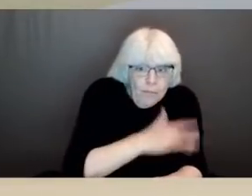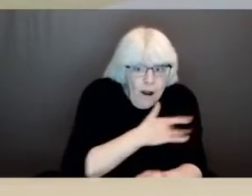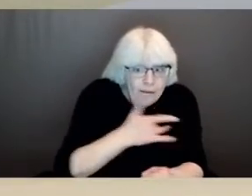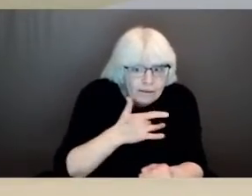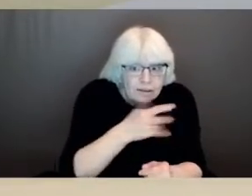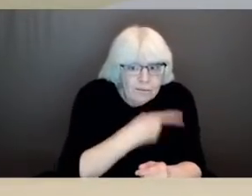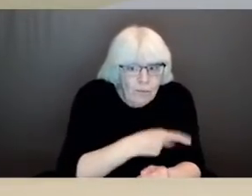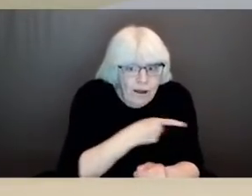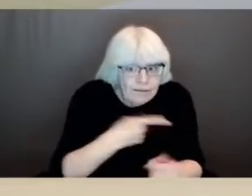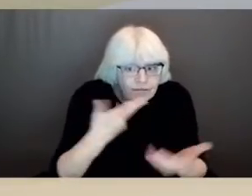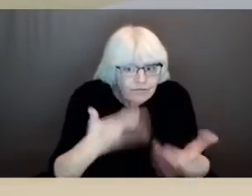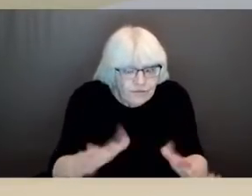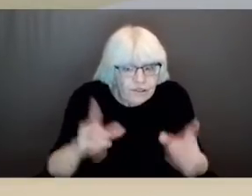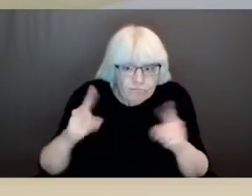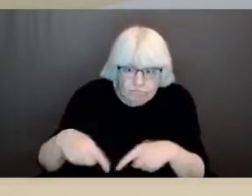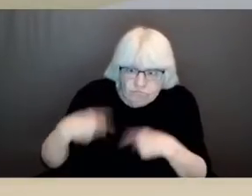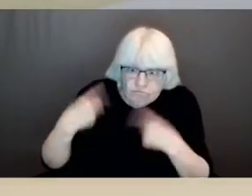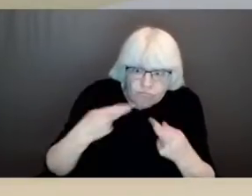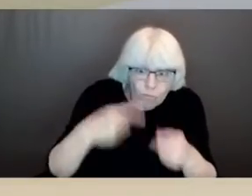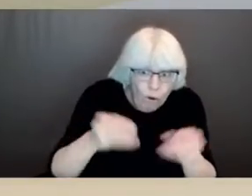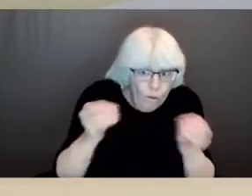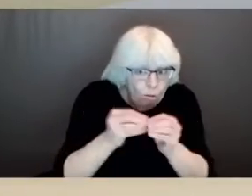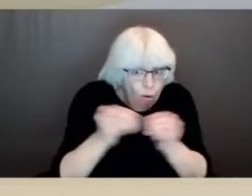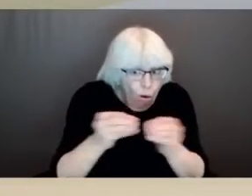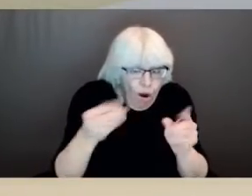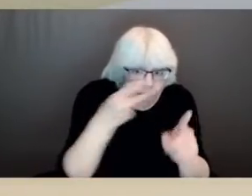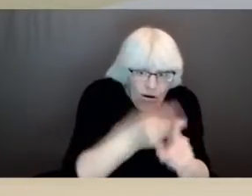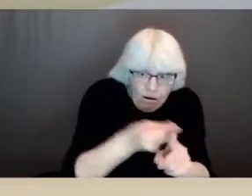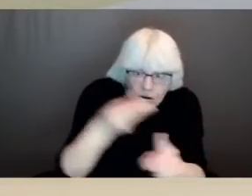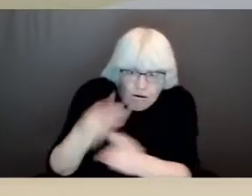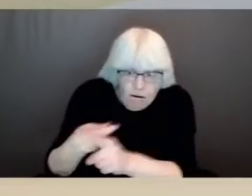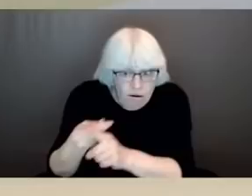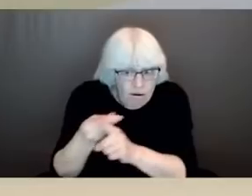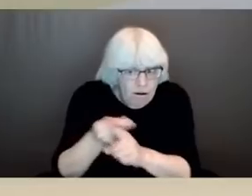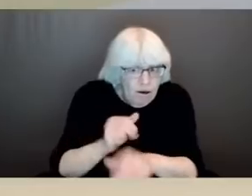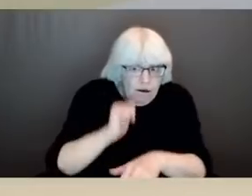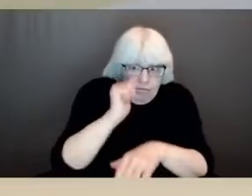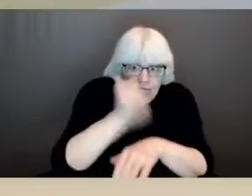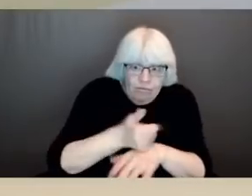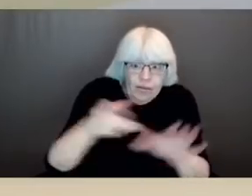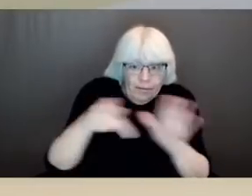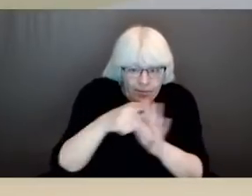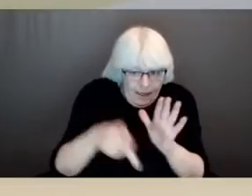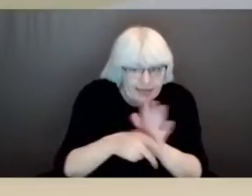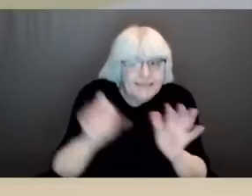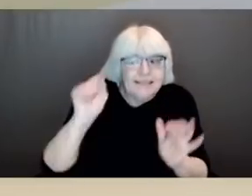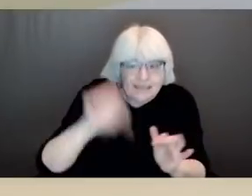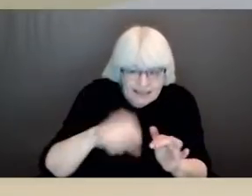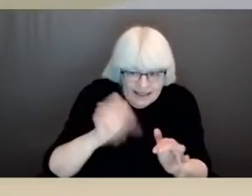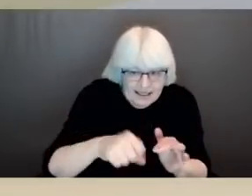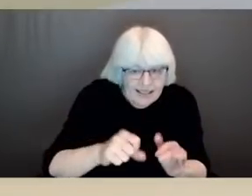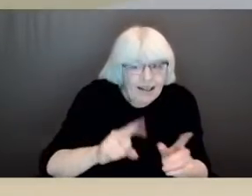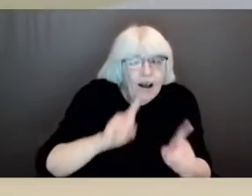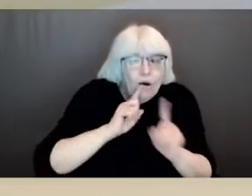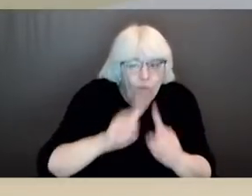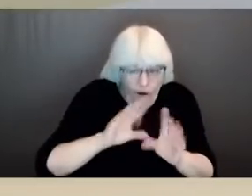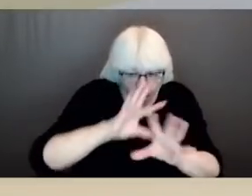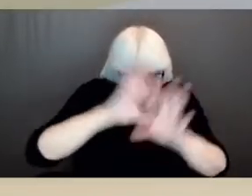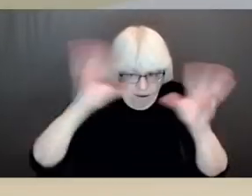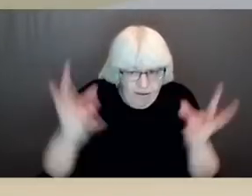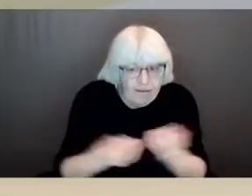implemented that policy? So overall, yes. So now I have numbers that were up